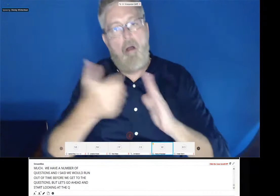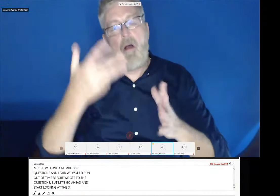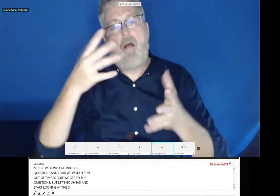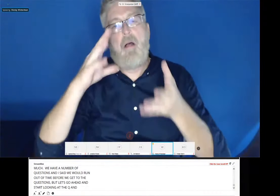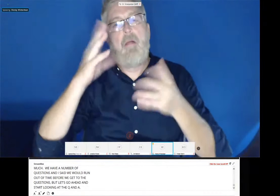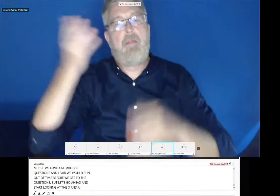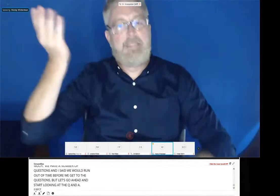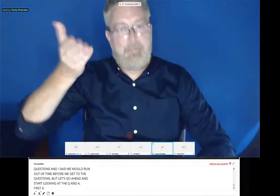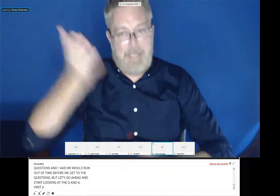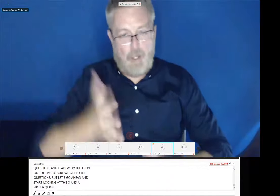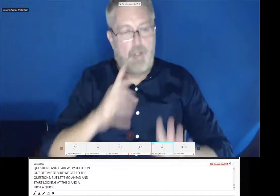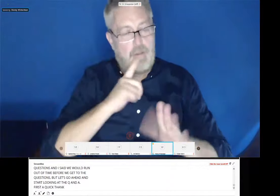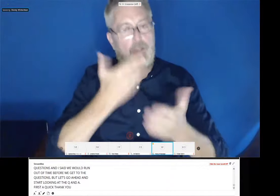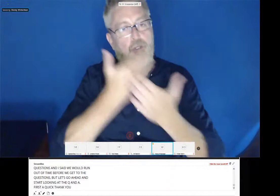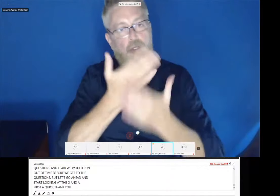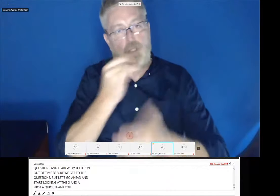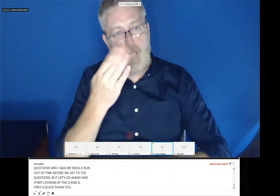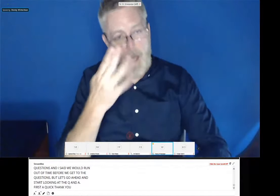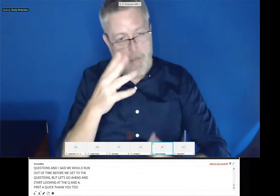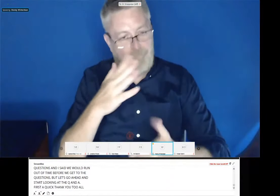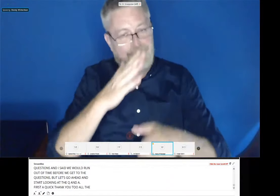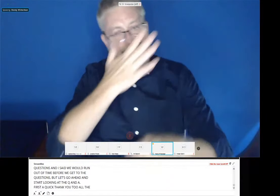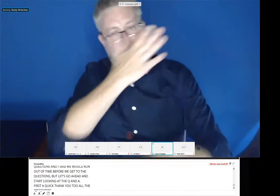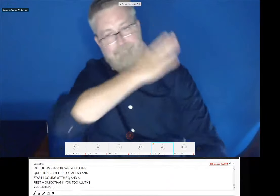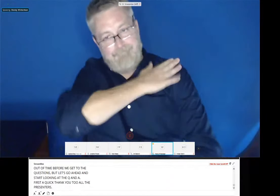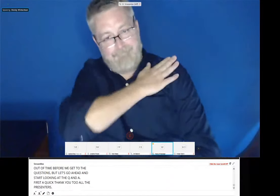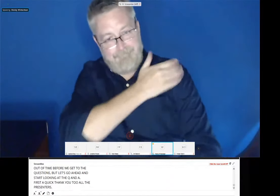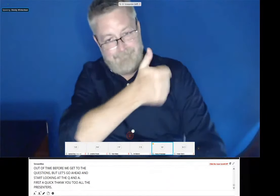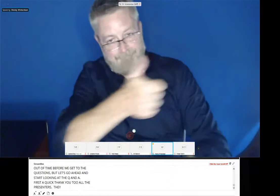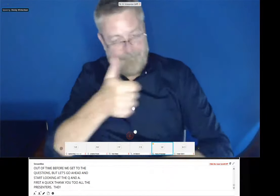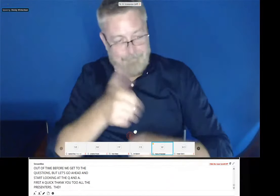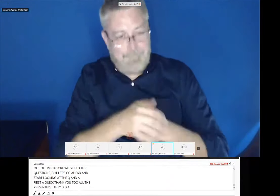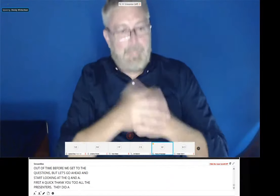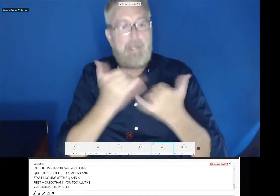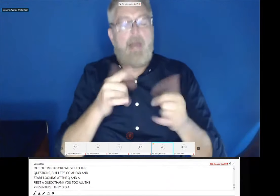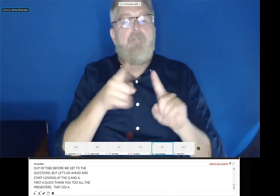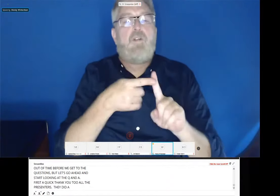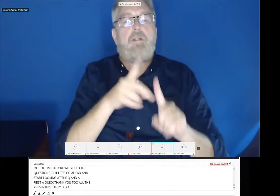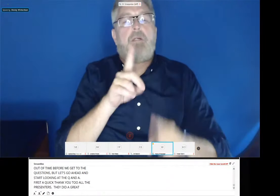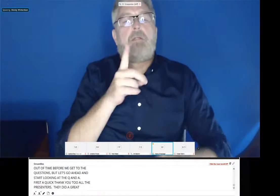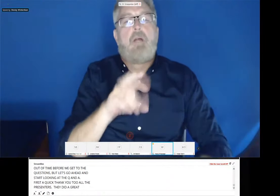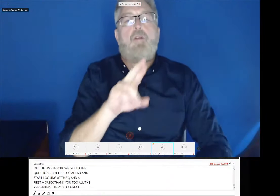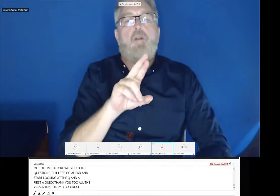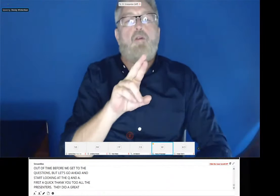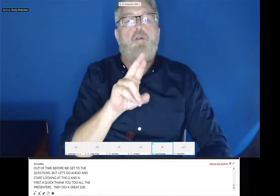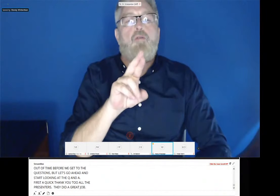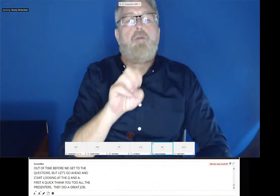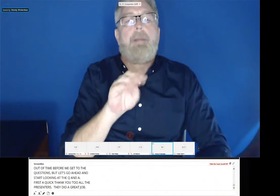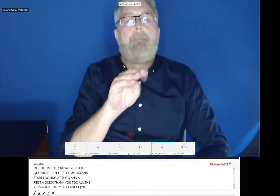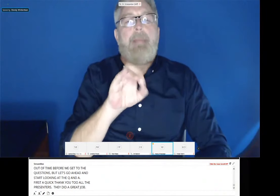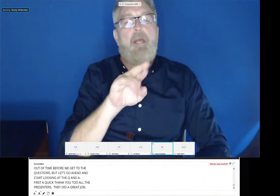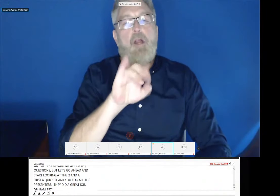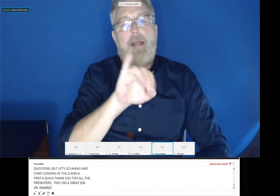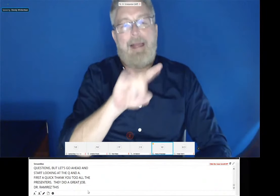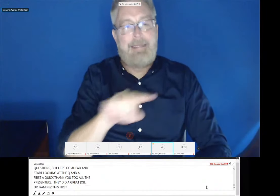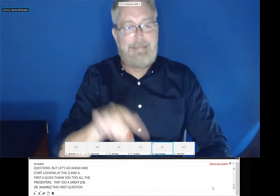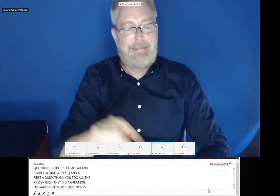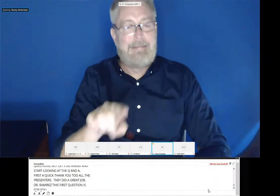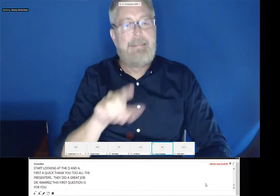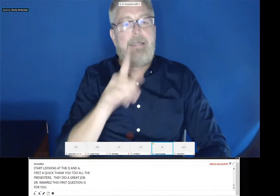great job. Dr. Ramirez, this question is for you. How can we